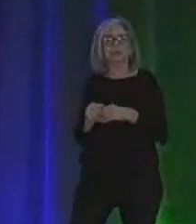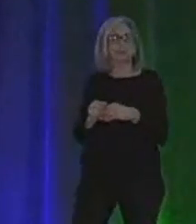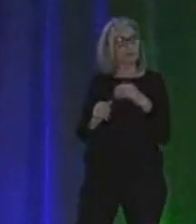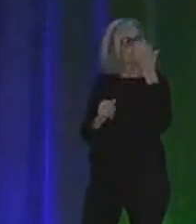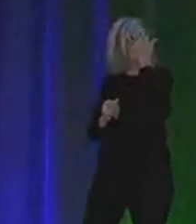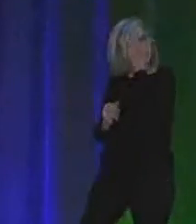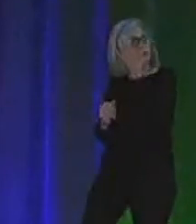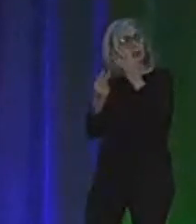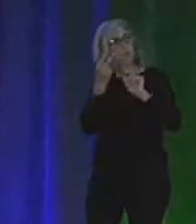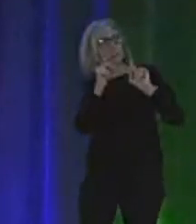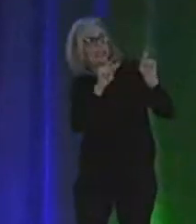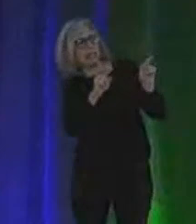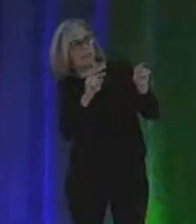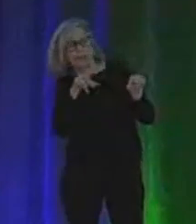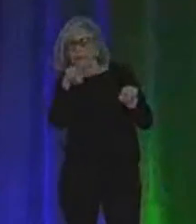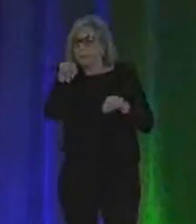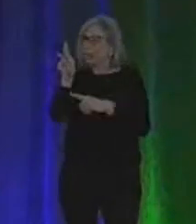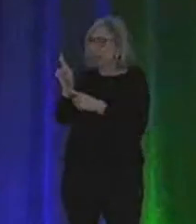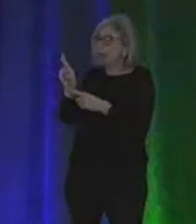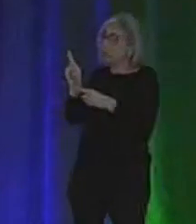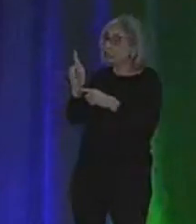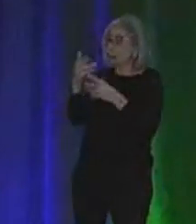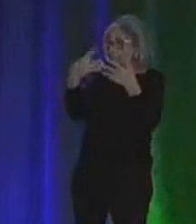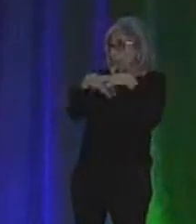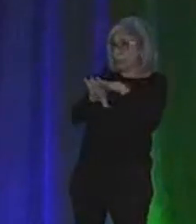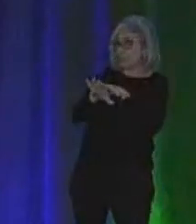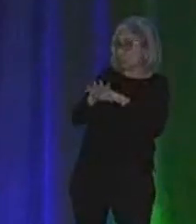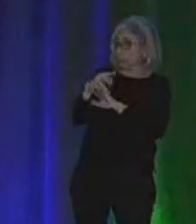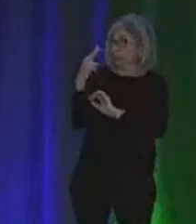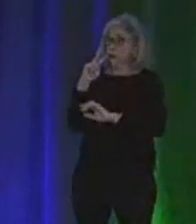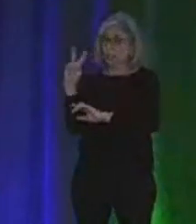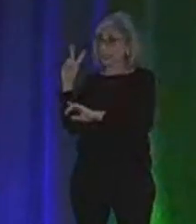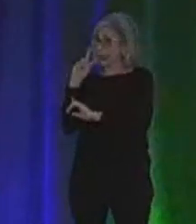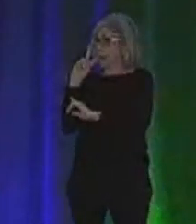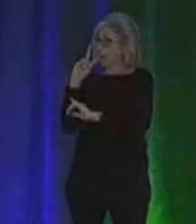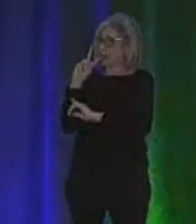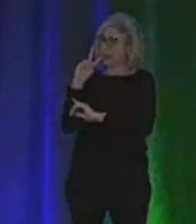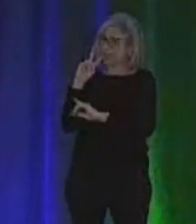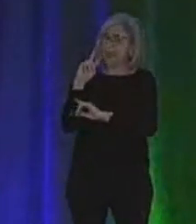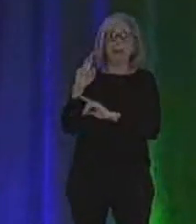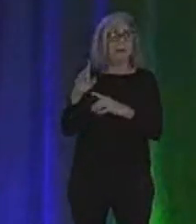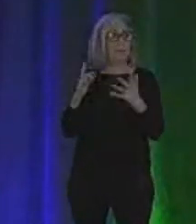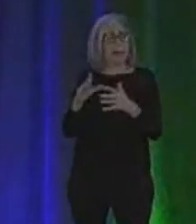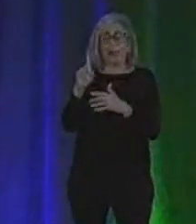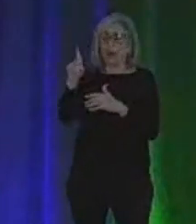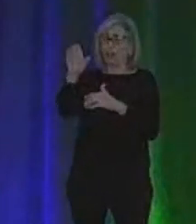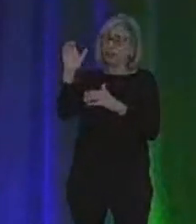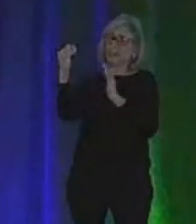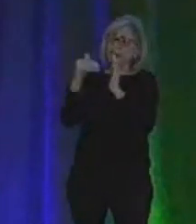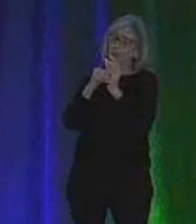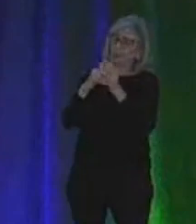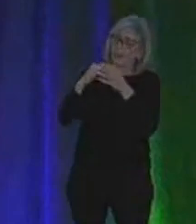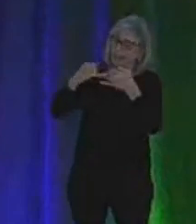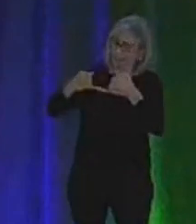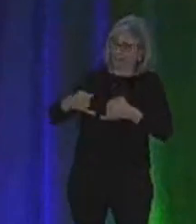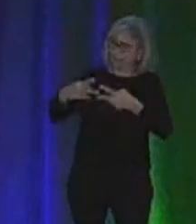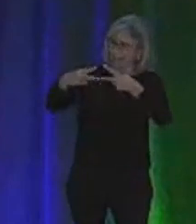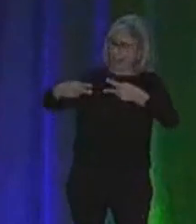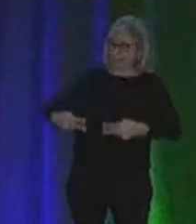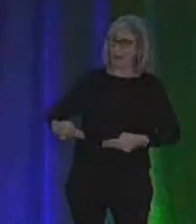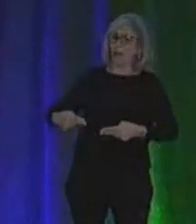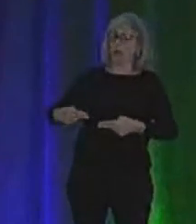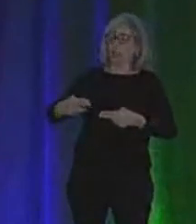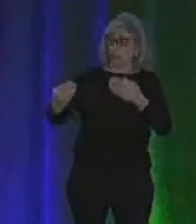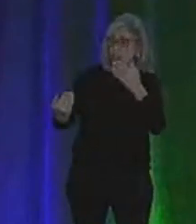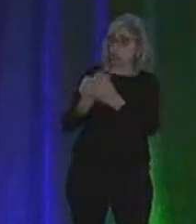of see that in the PR that was actually just merged 2 days ago. But we removed like 150,000 lines of code and added 6,000 lines of code because with this new version, it